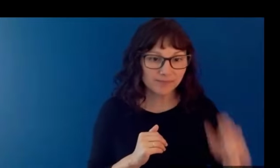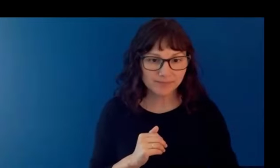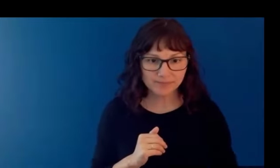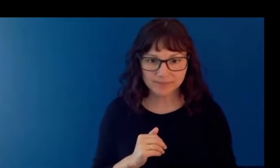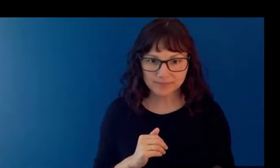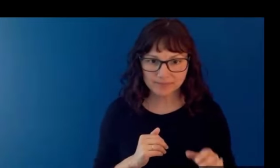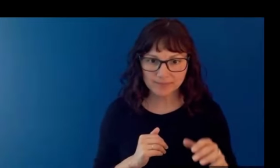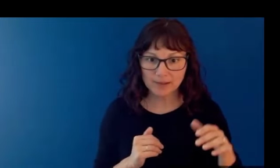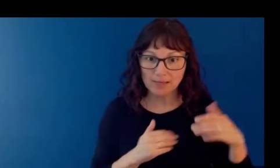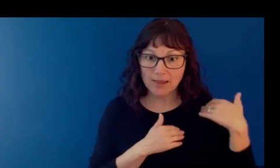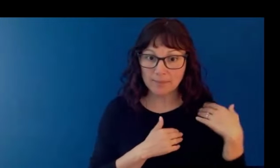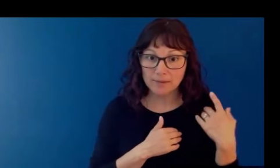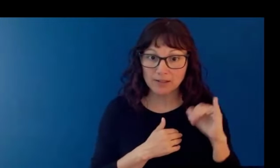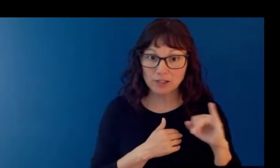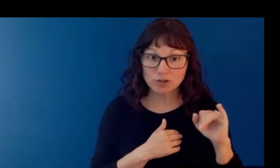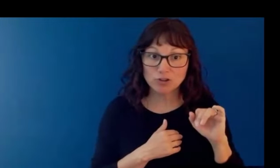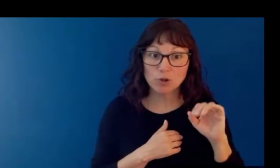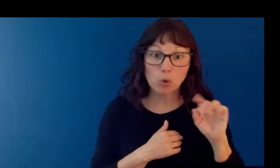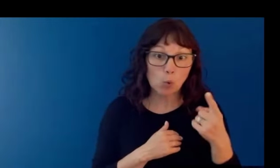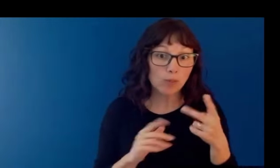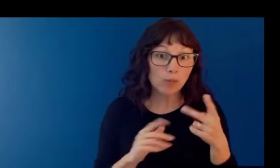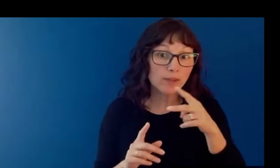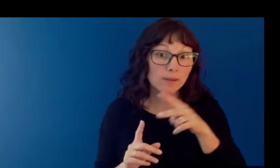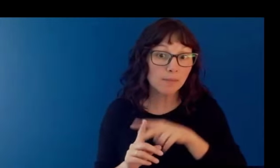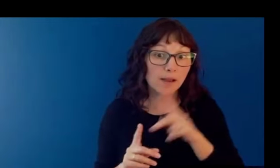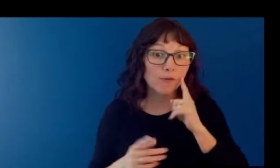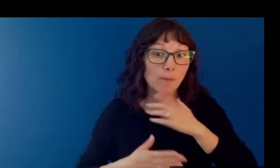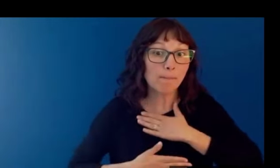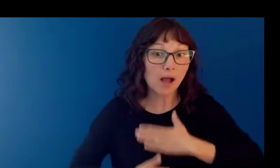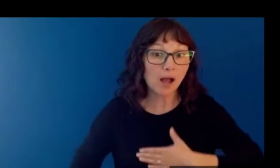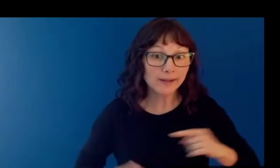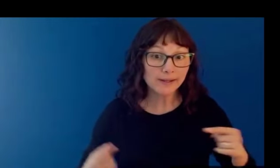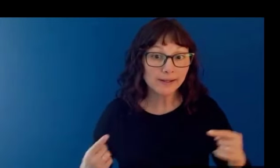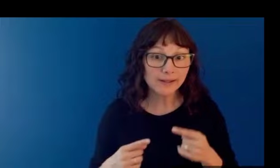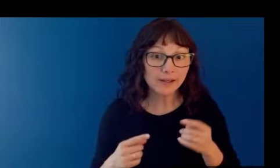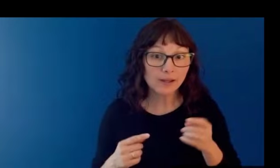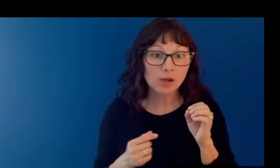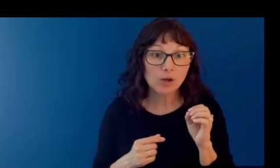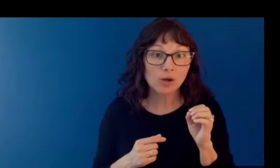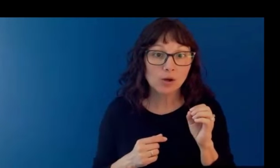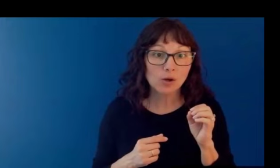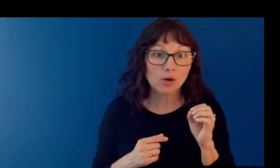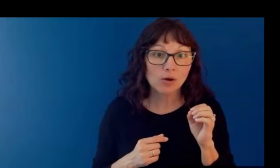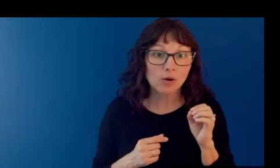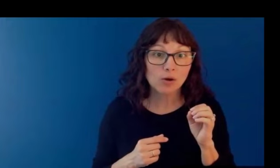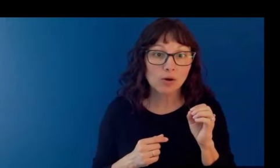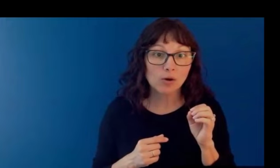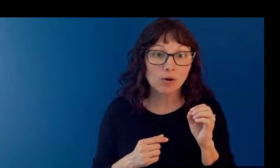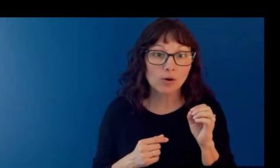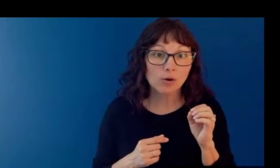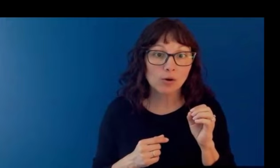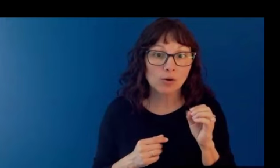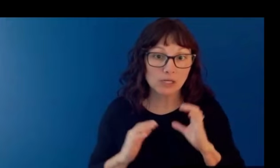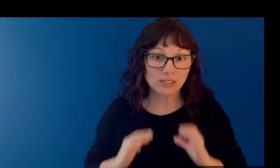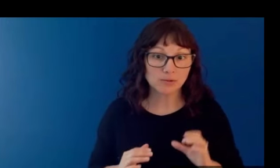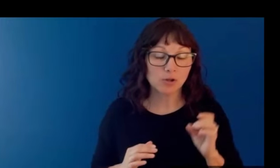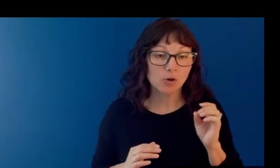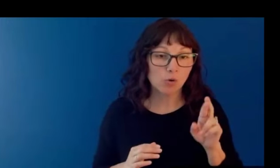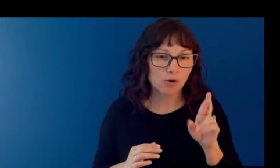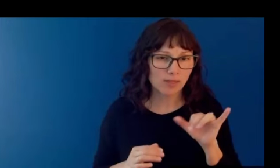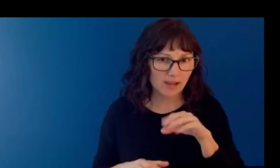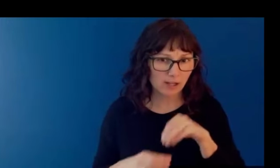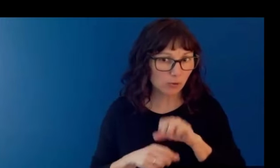liability insurance only apply to bodily injury or for customers, or does it